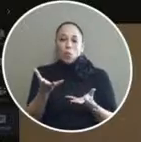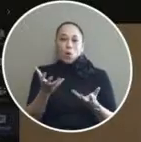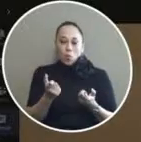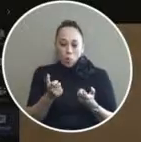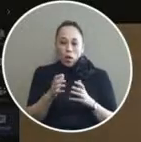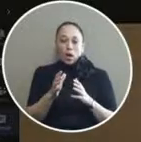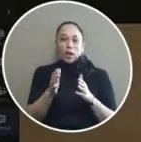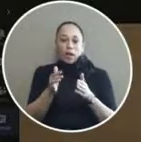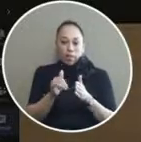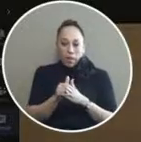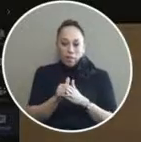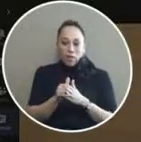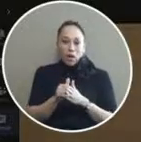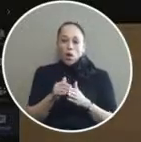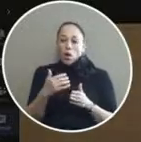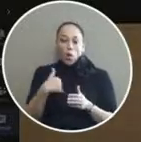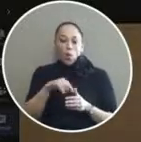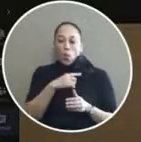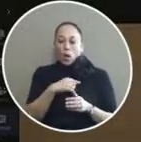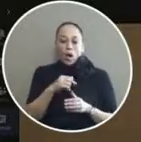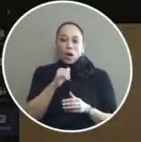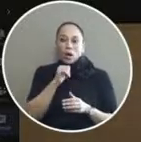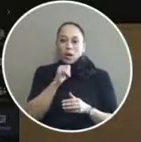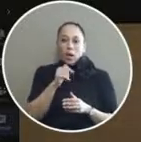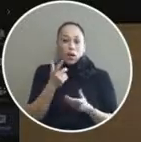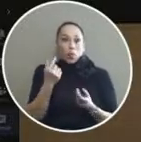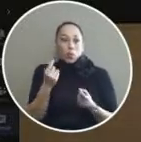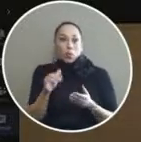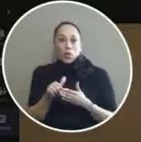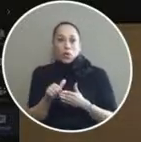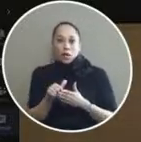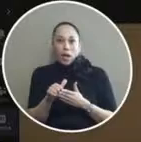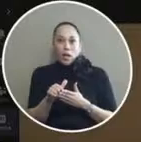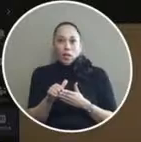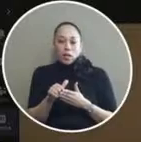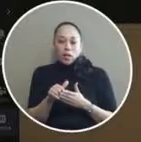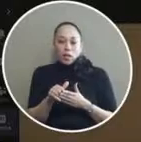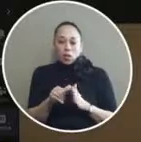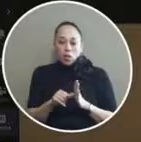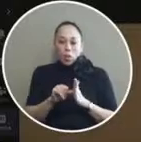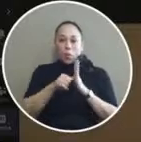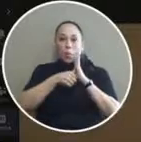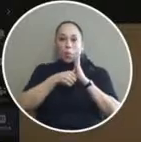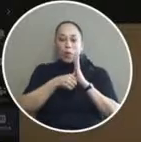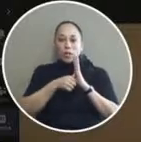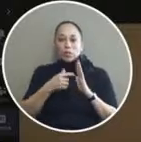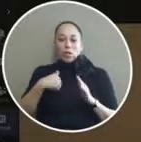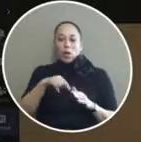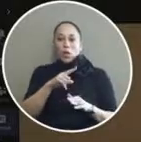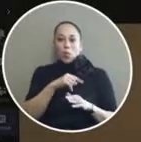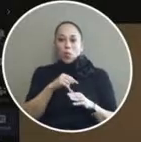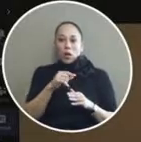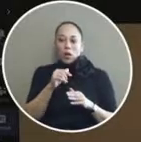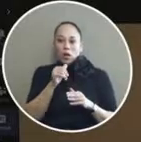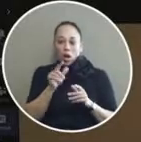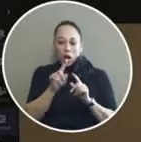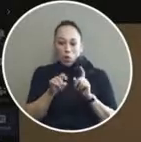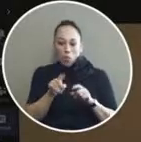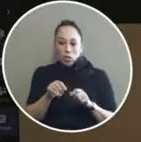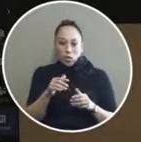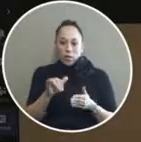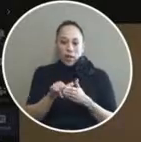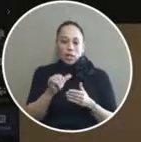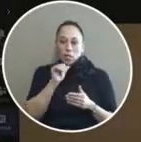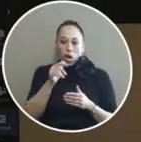answer questions. We have not, and if we've given that impression that we don't want anybody to ask questions, that's certainly not